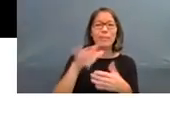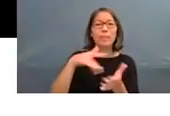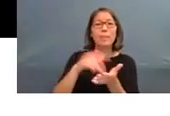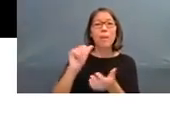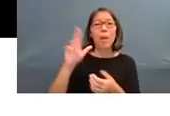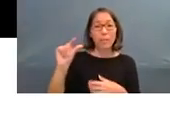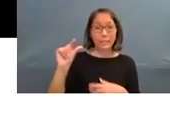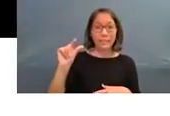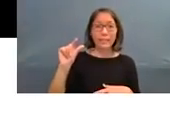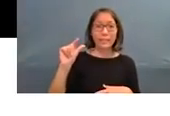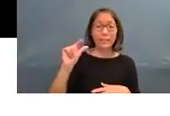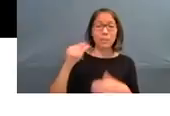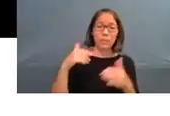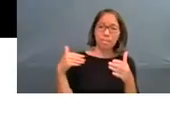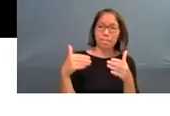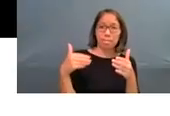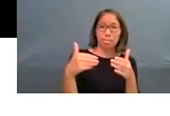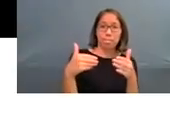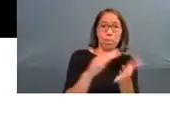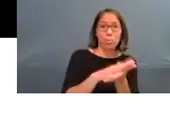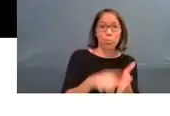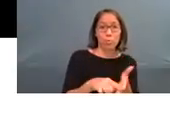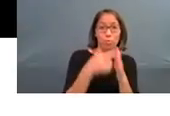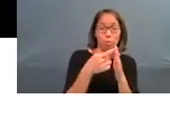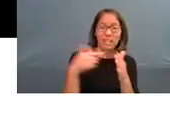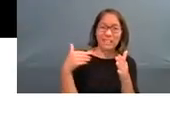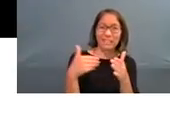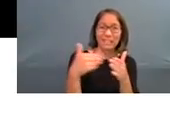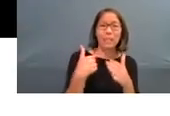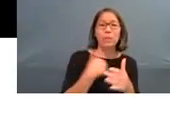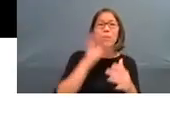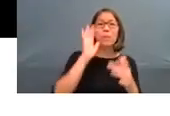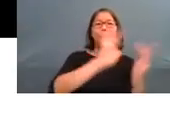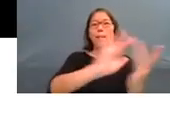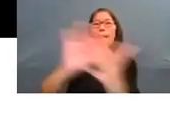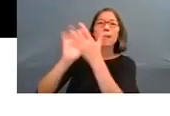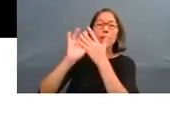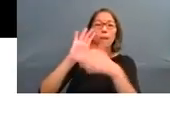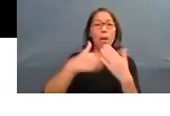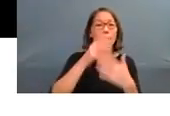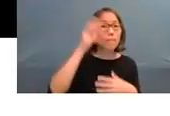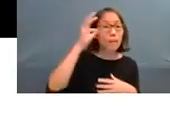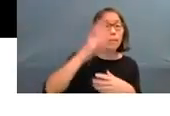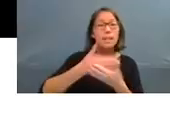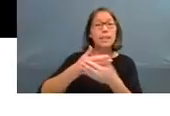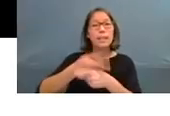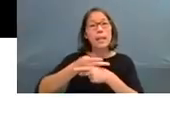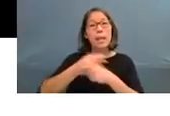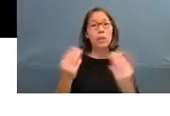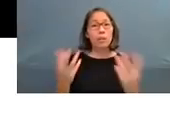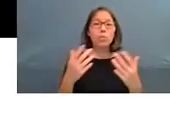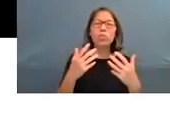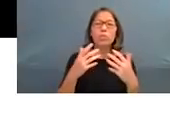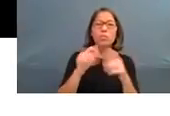as we get closer to the start of the school year. We will be reaching out to all parents and caregivers around some training that we're going to